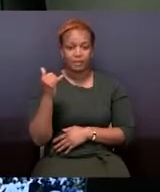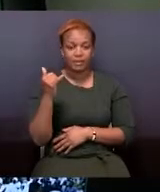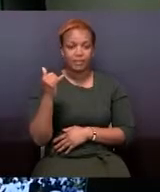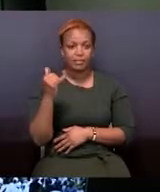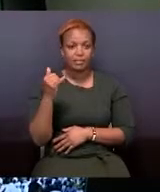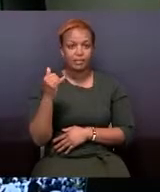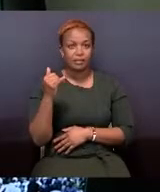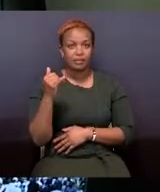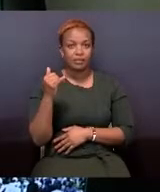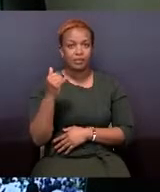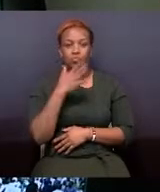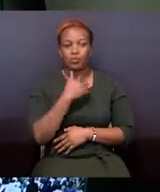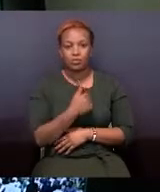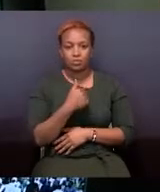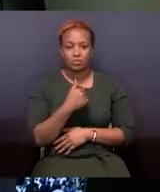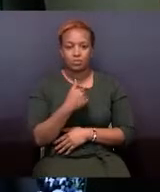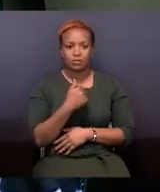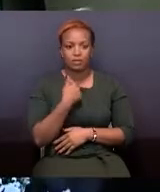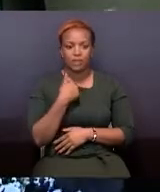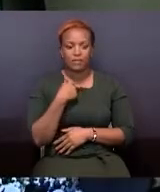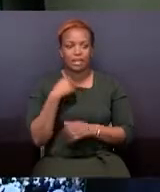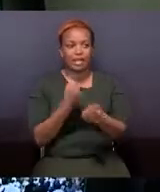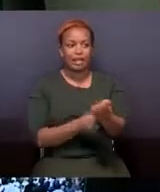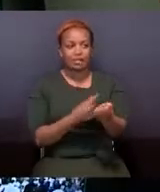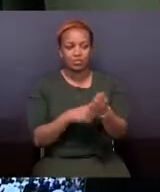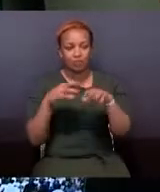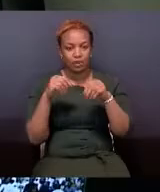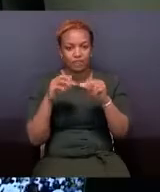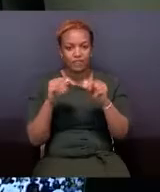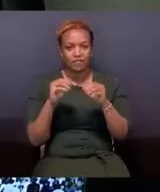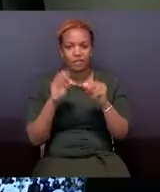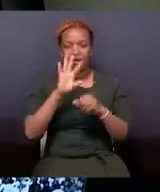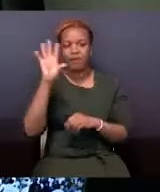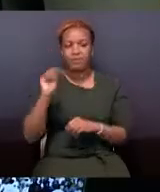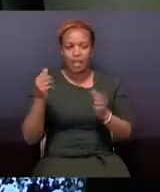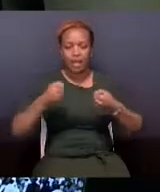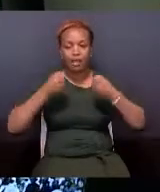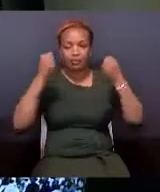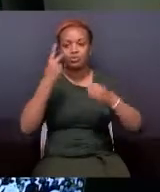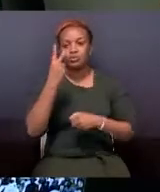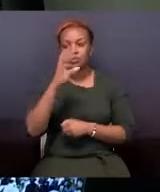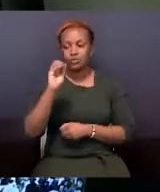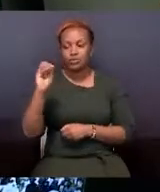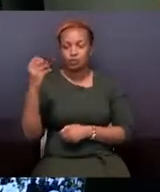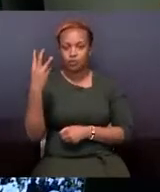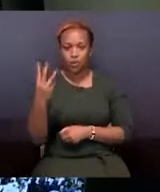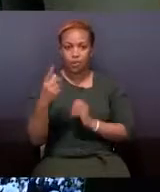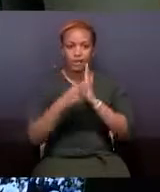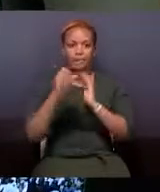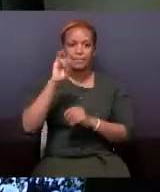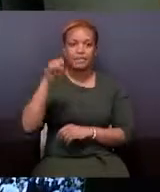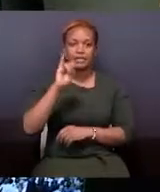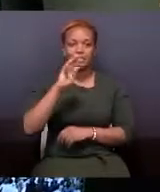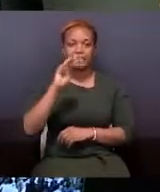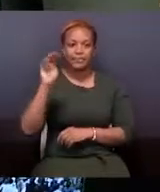2003, he won against Ghana and they qualified for the African Cup 2004 in Tunisia. Jimmy Kadete.